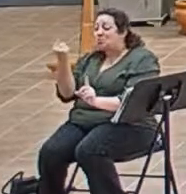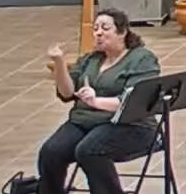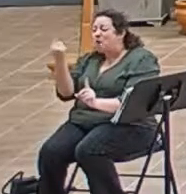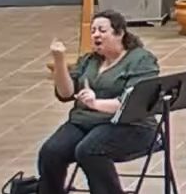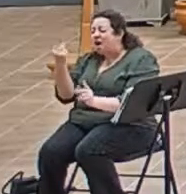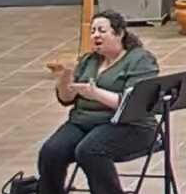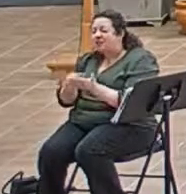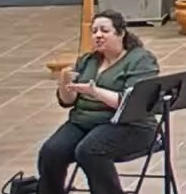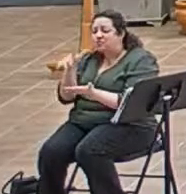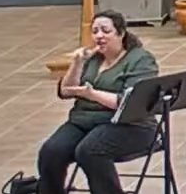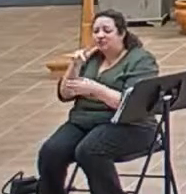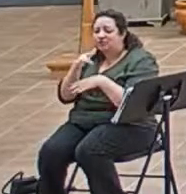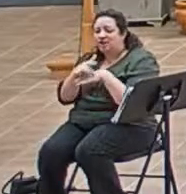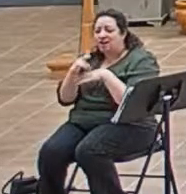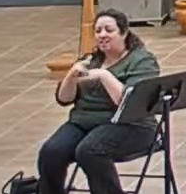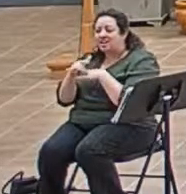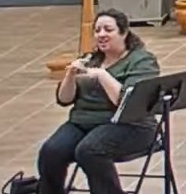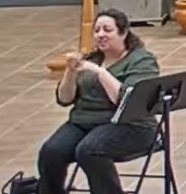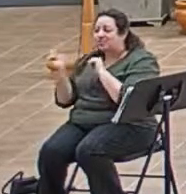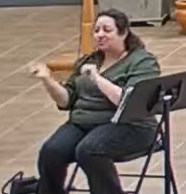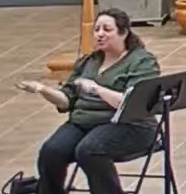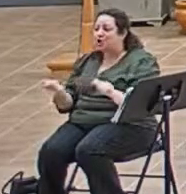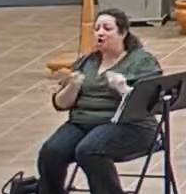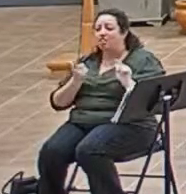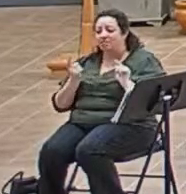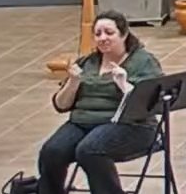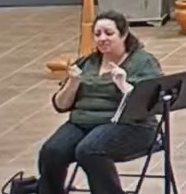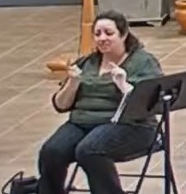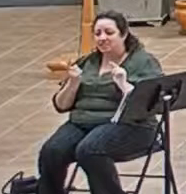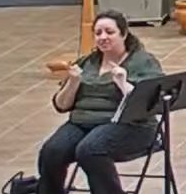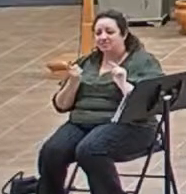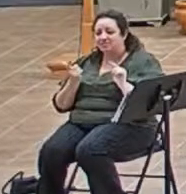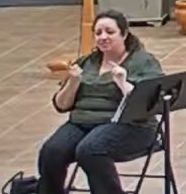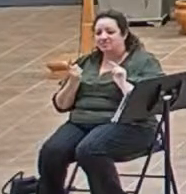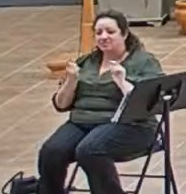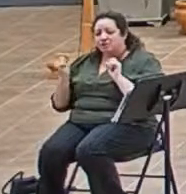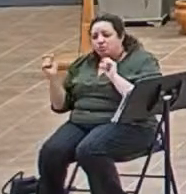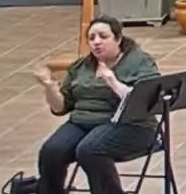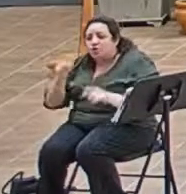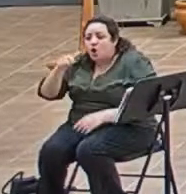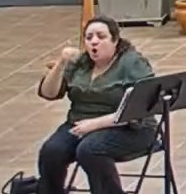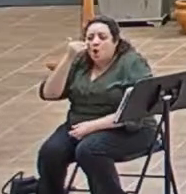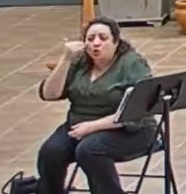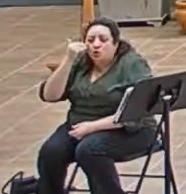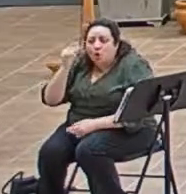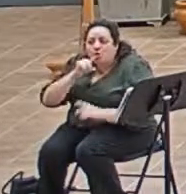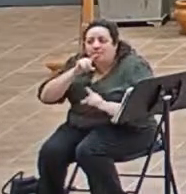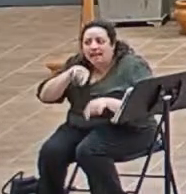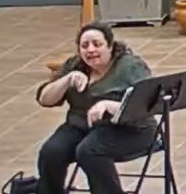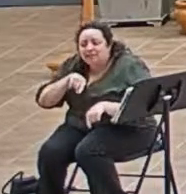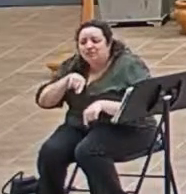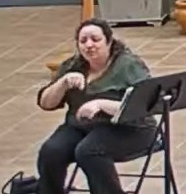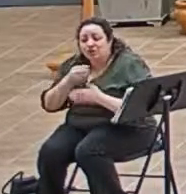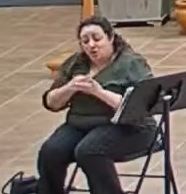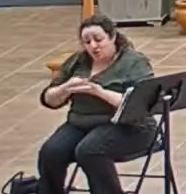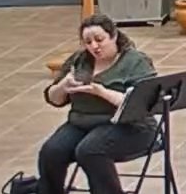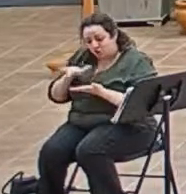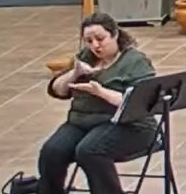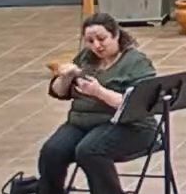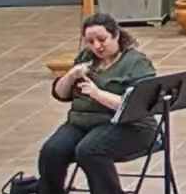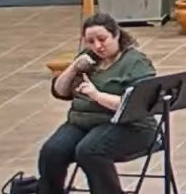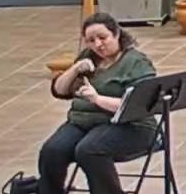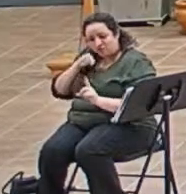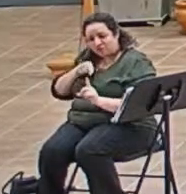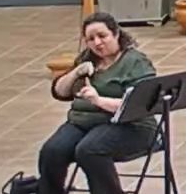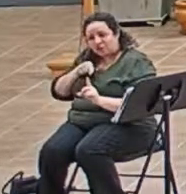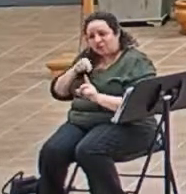available to all of us. We all should know the answer to this. That treasure brings